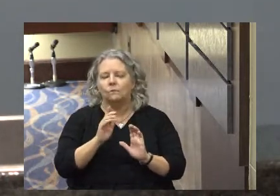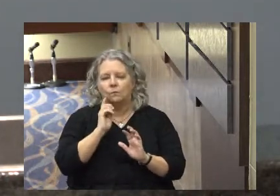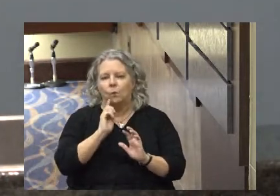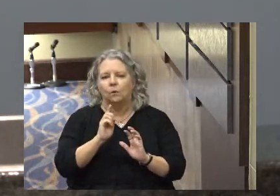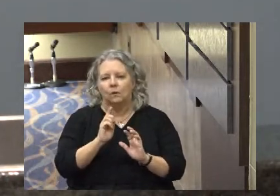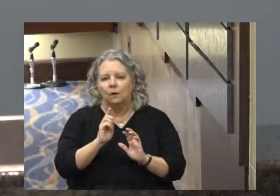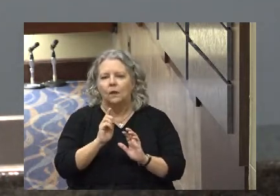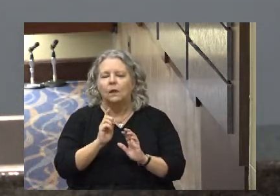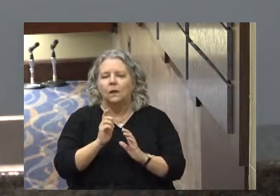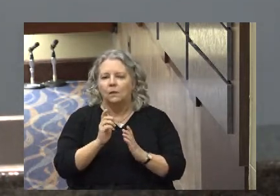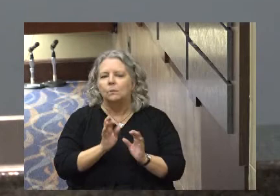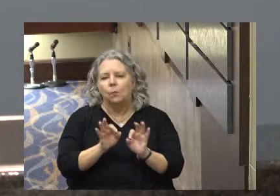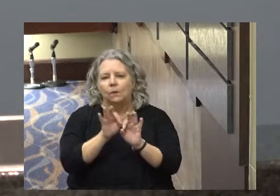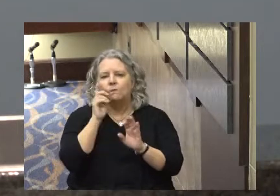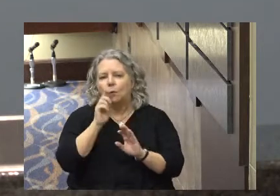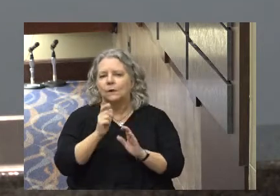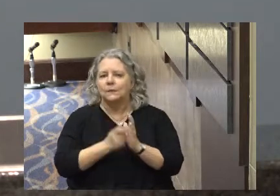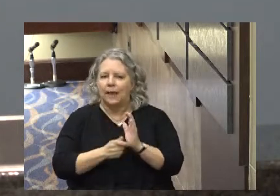taxpayers.